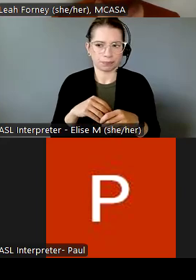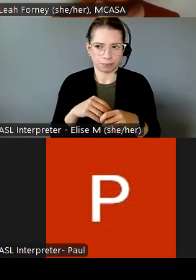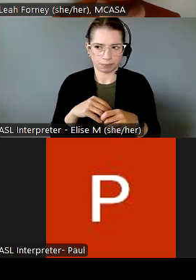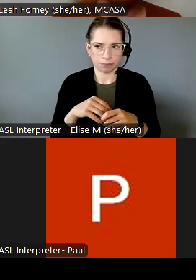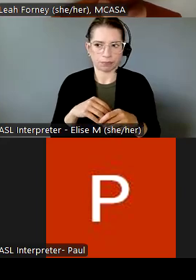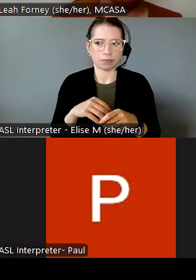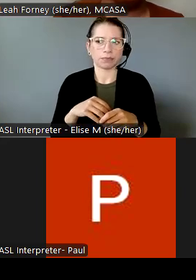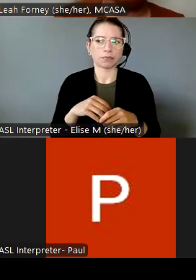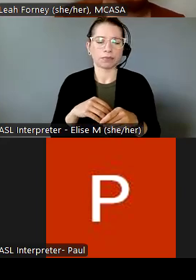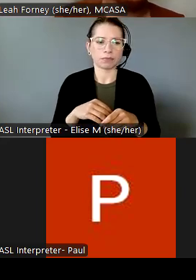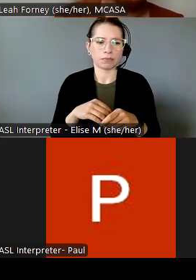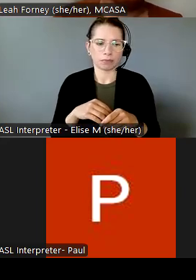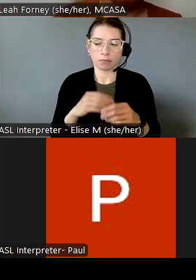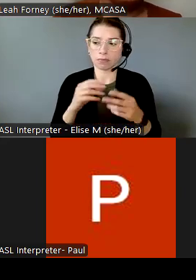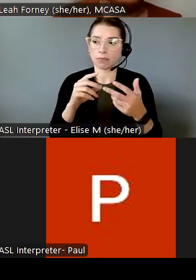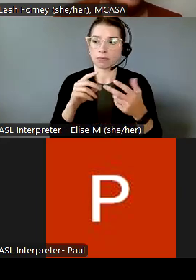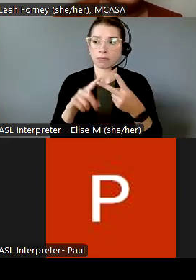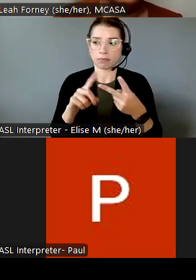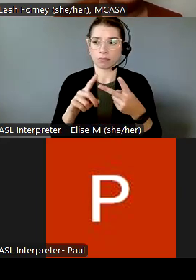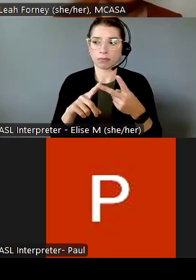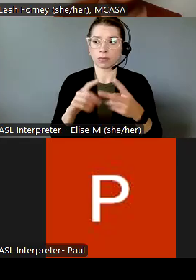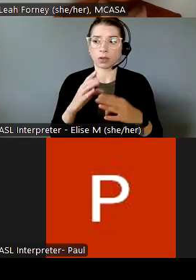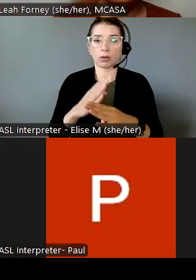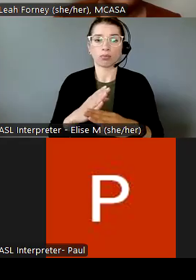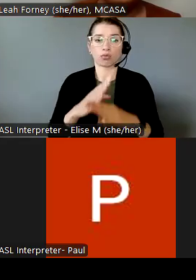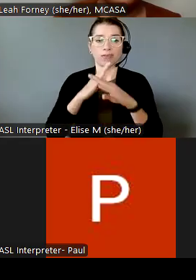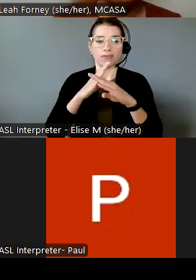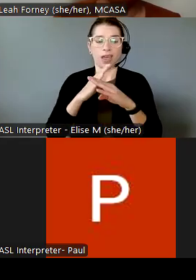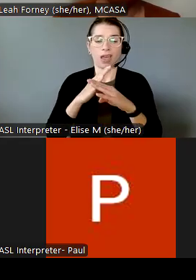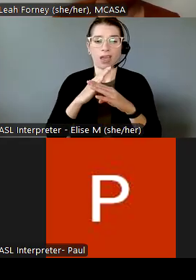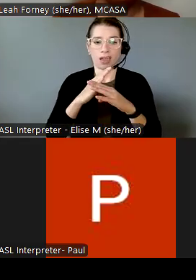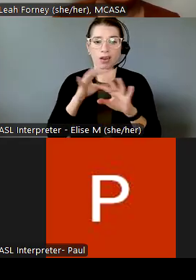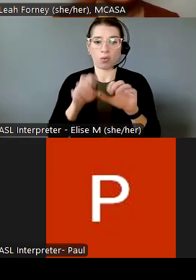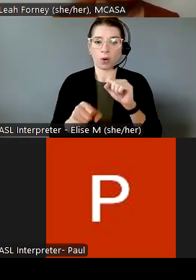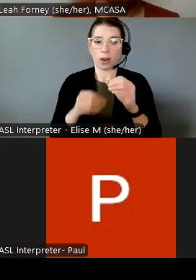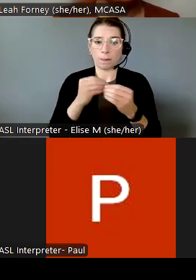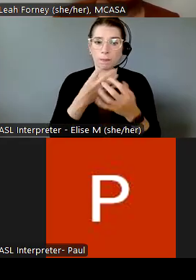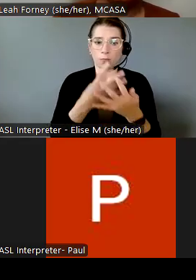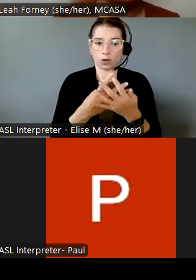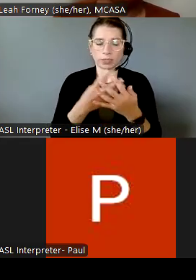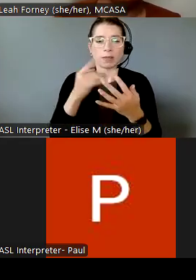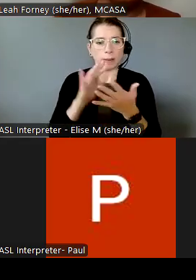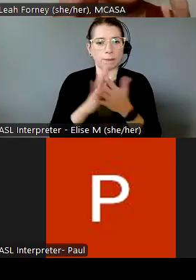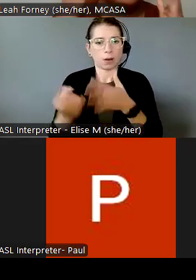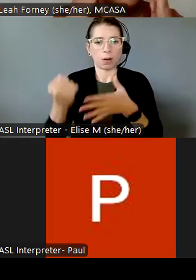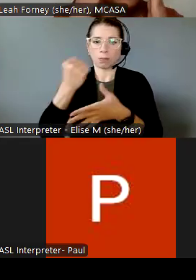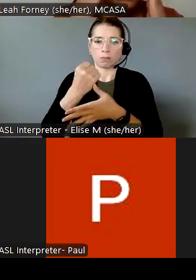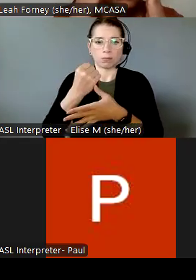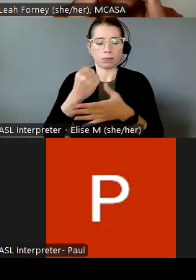Two, to make the prevention of prison rape a top priority in each prison system.